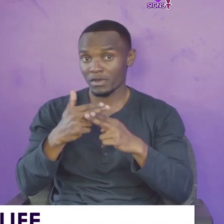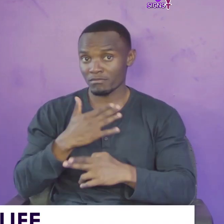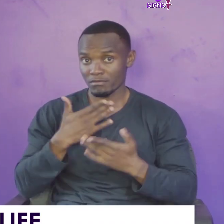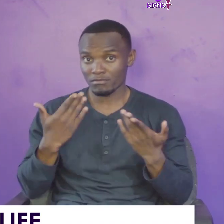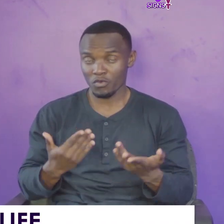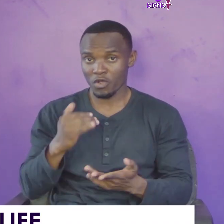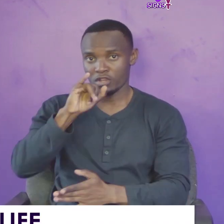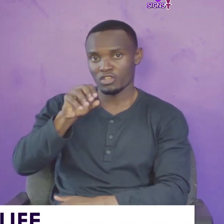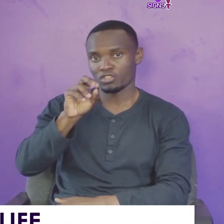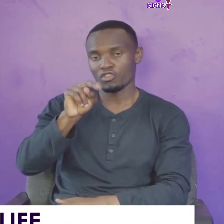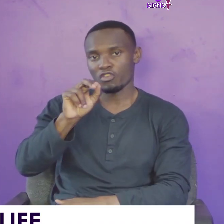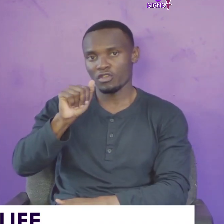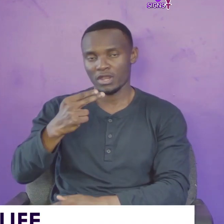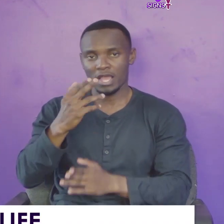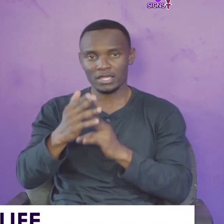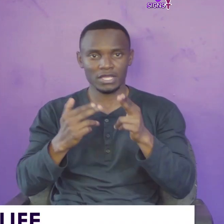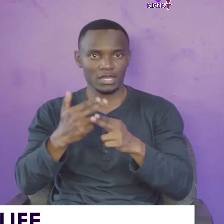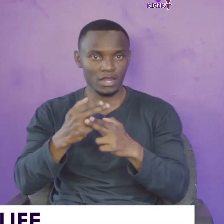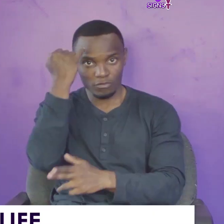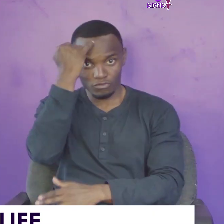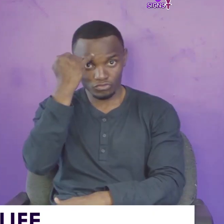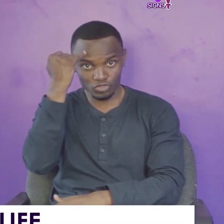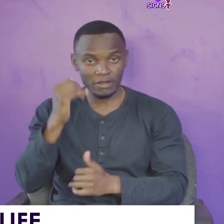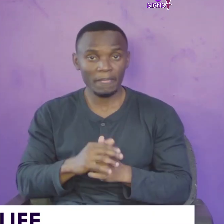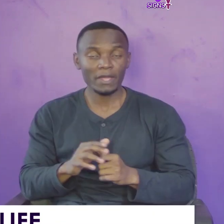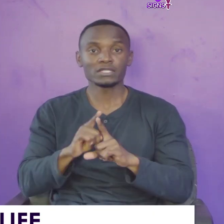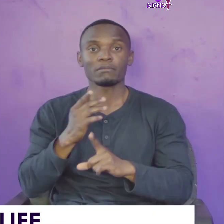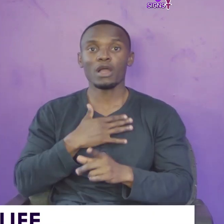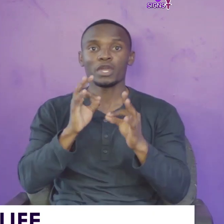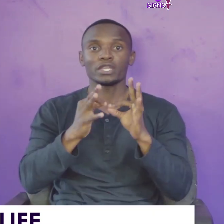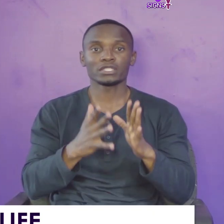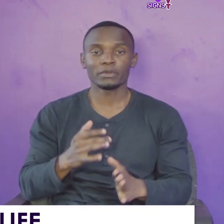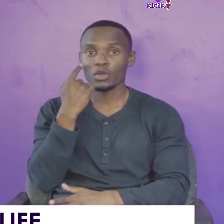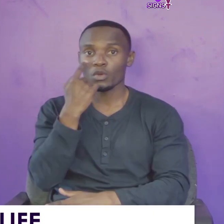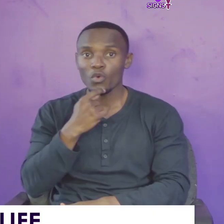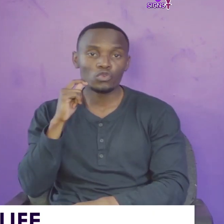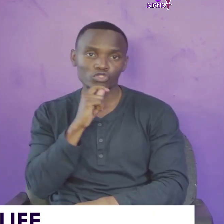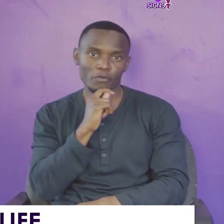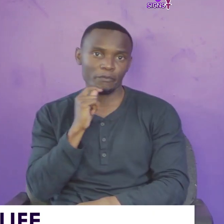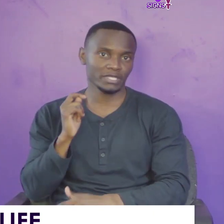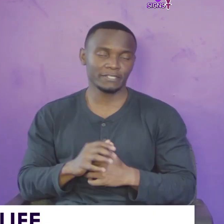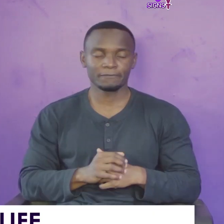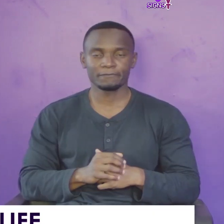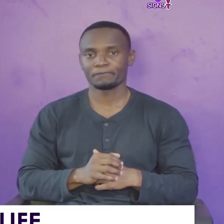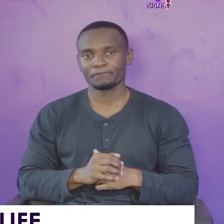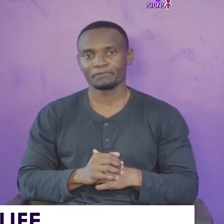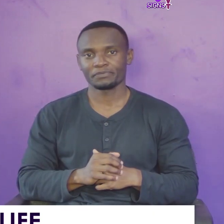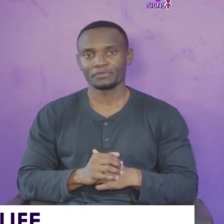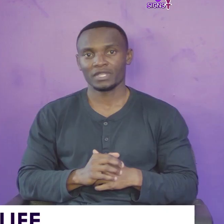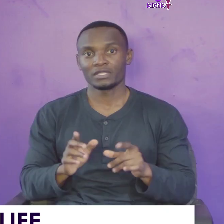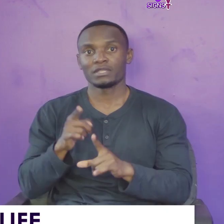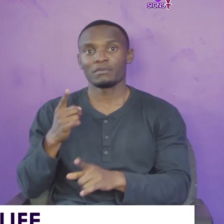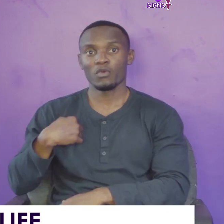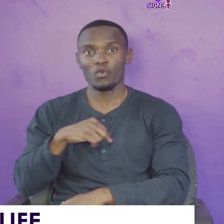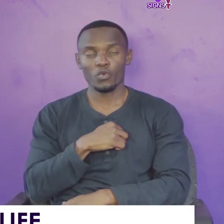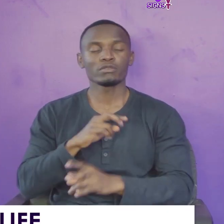Jonah Simba. Our sign language interpreter is Tobias Omondi. We have